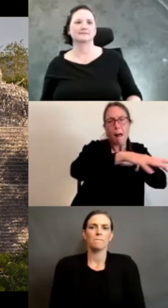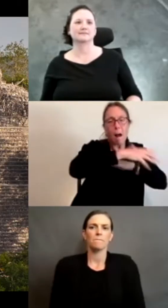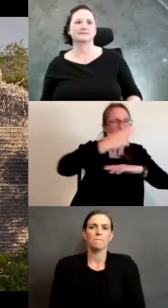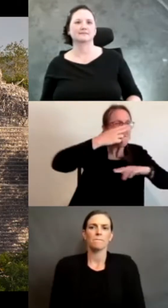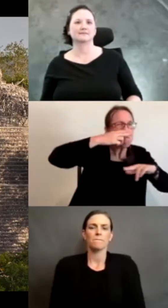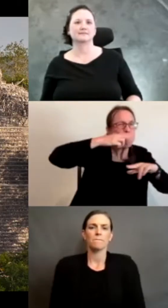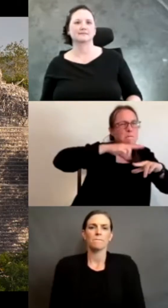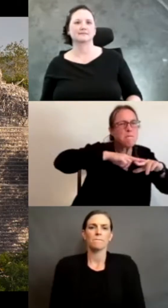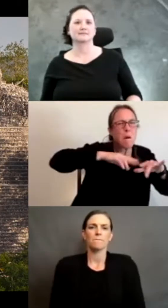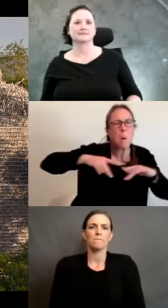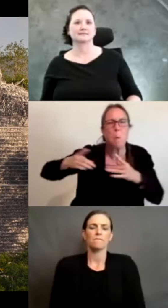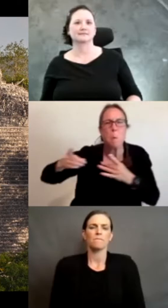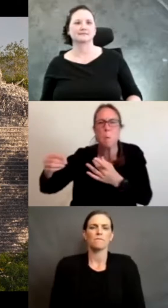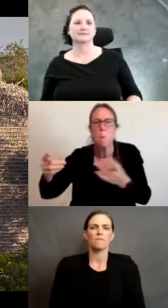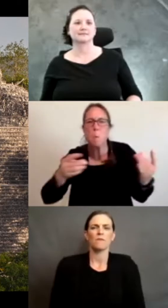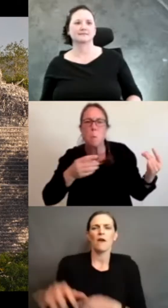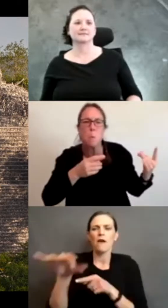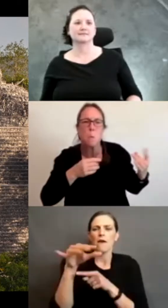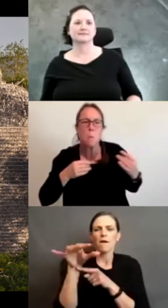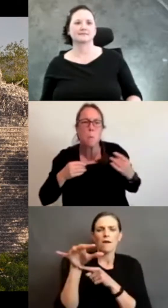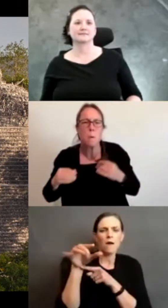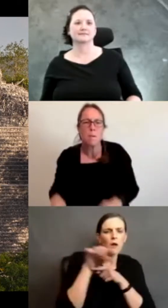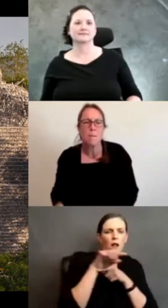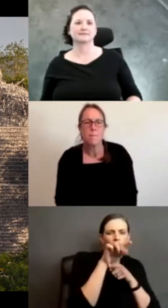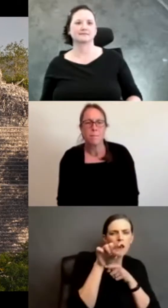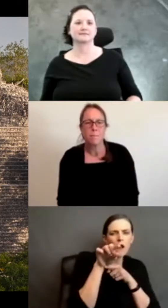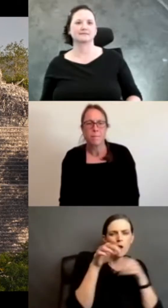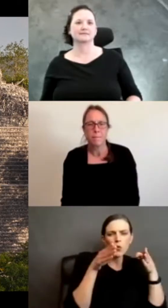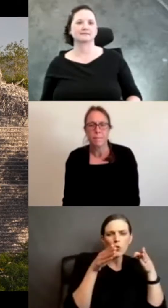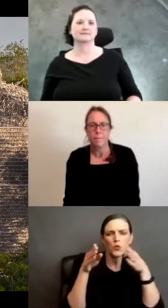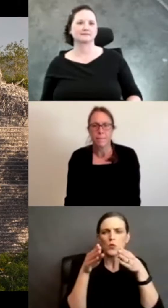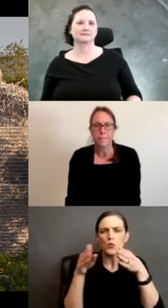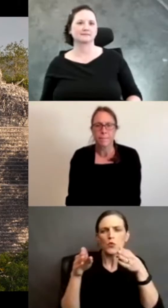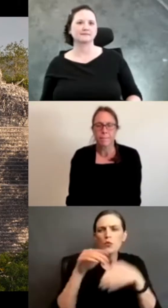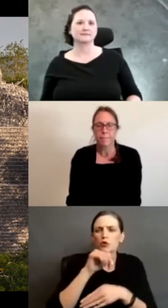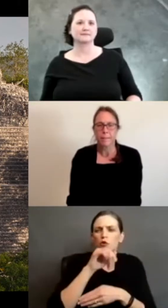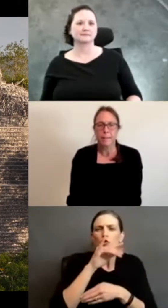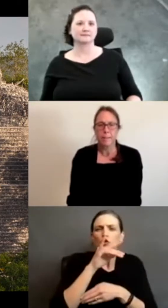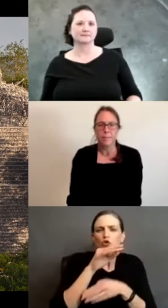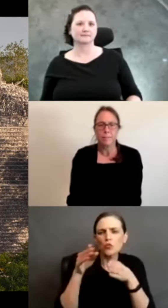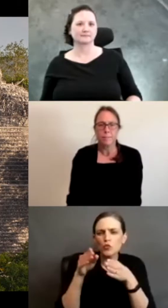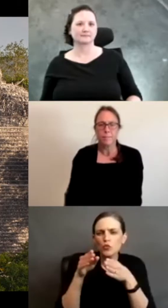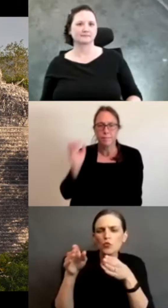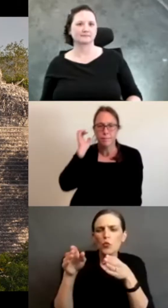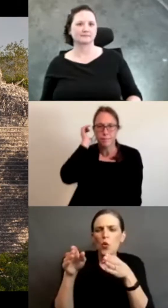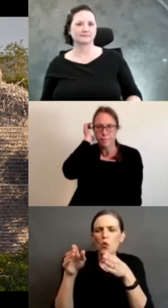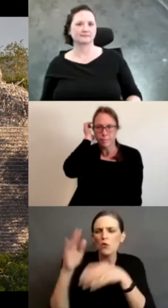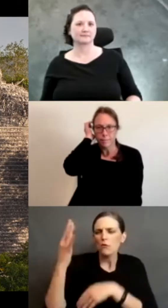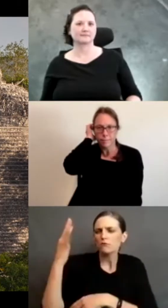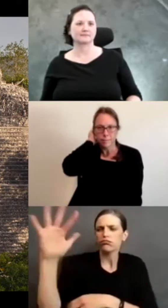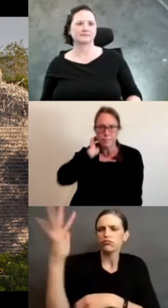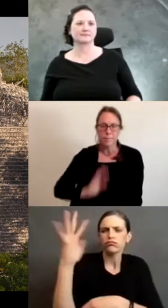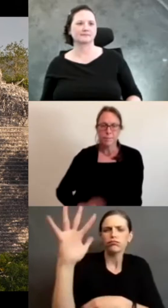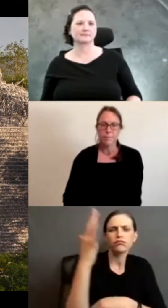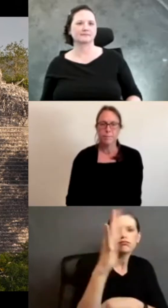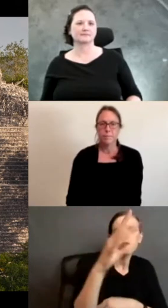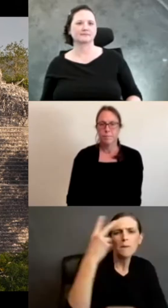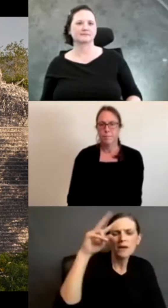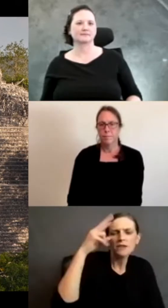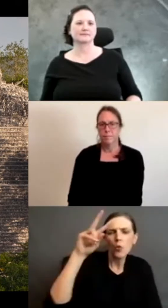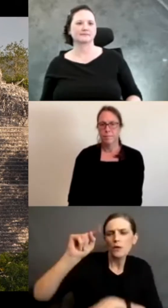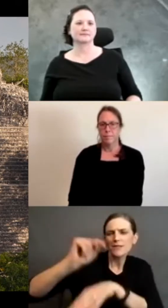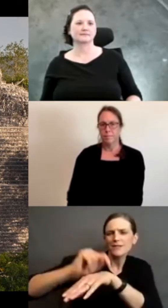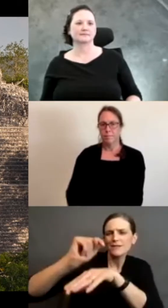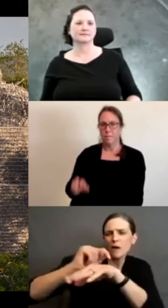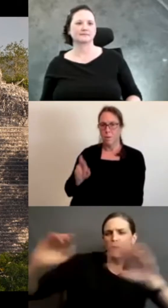The camera moves down a dirt road through a jungle in Mexico. A temple looms in the distance. But it's